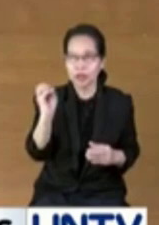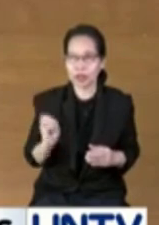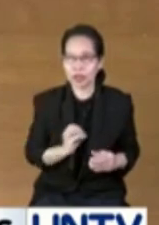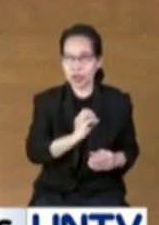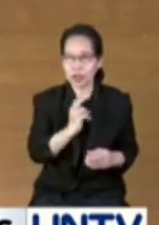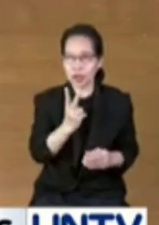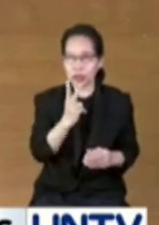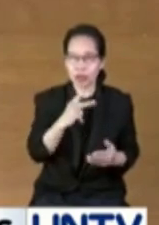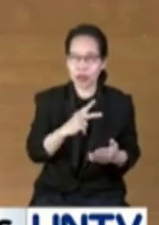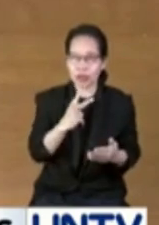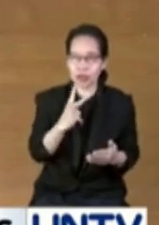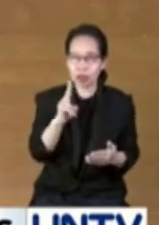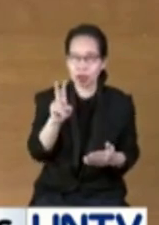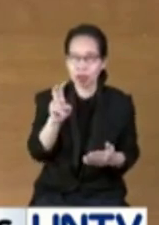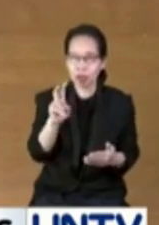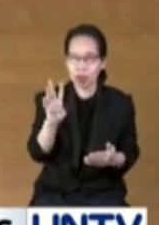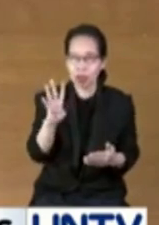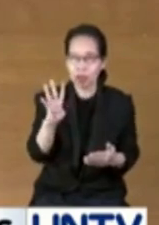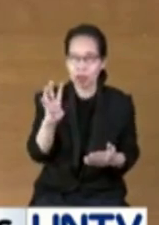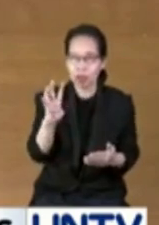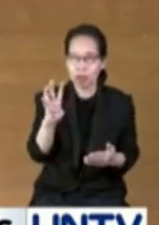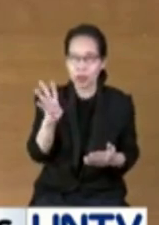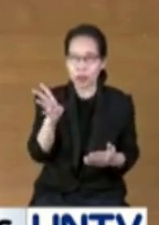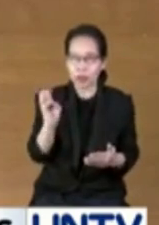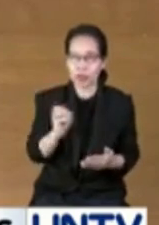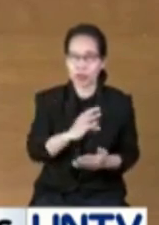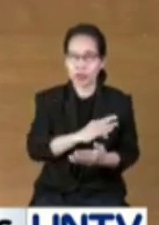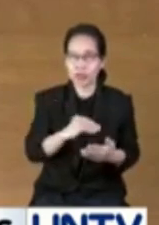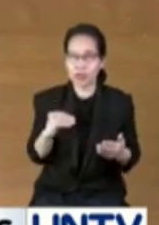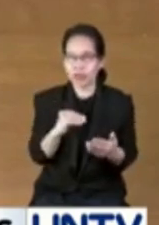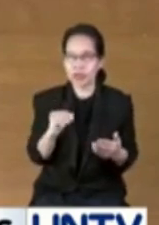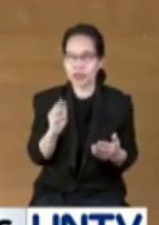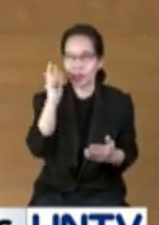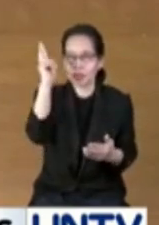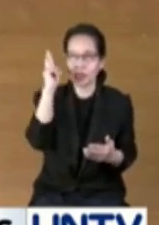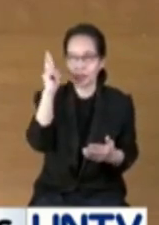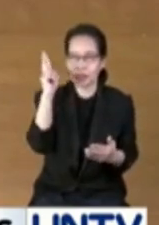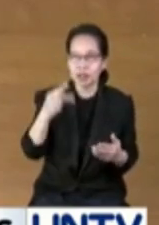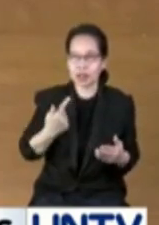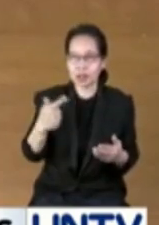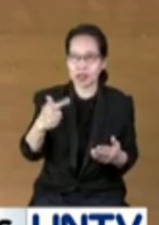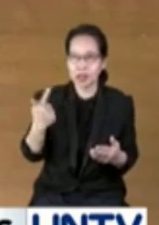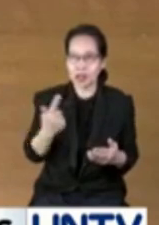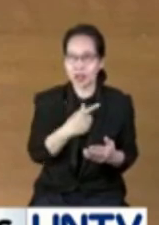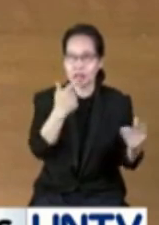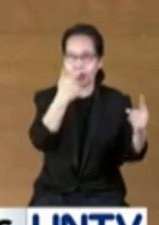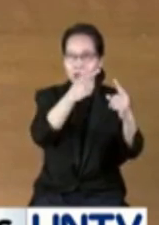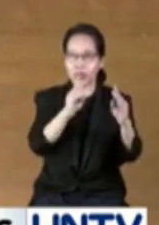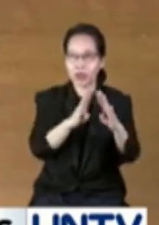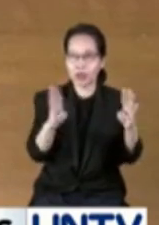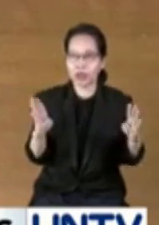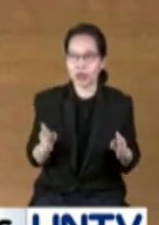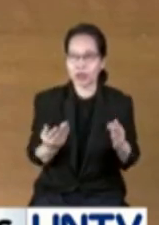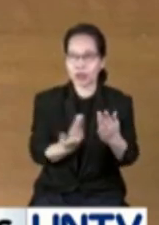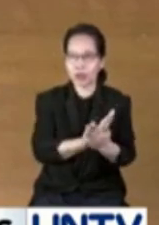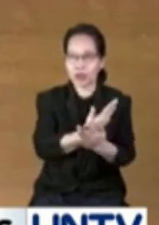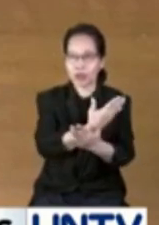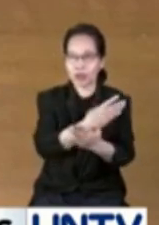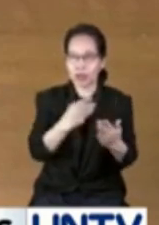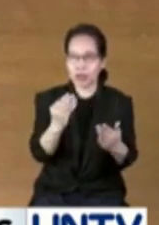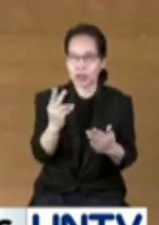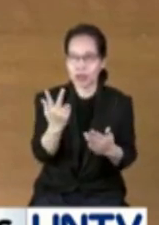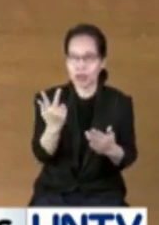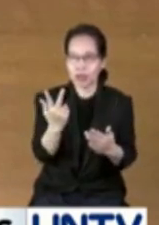2040. To accelerate the realization of this green energy goal, we have opened renewable energy 2030, and then on